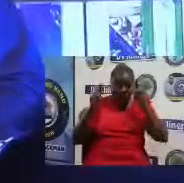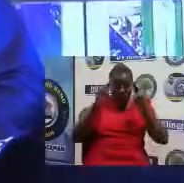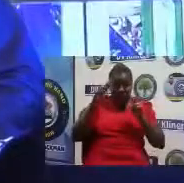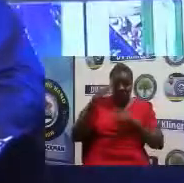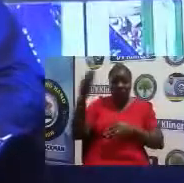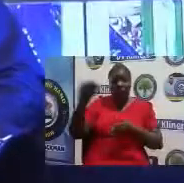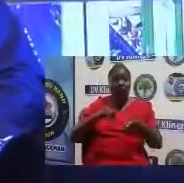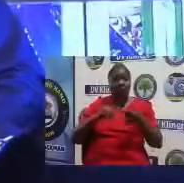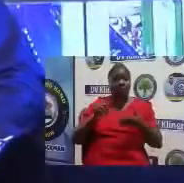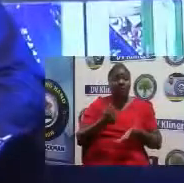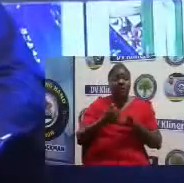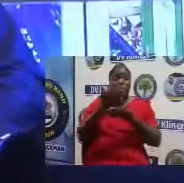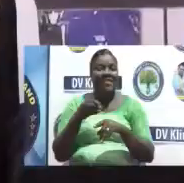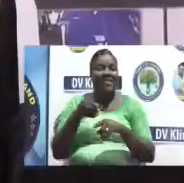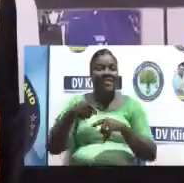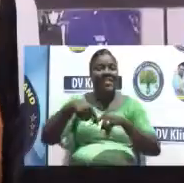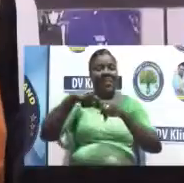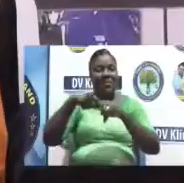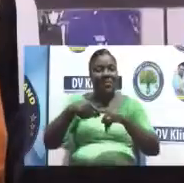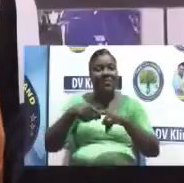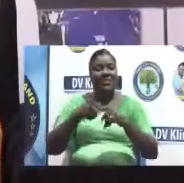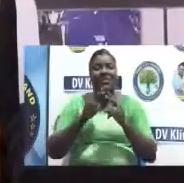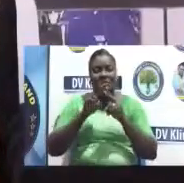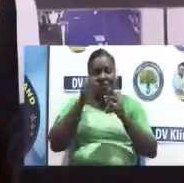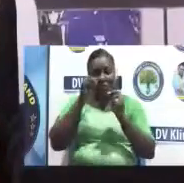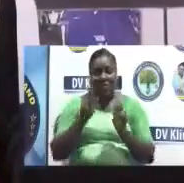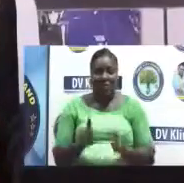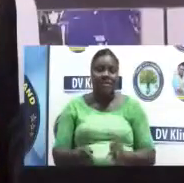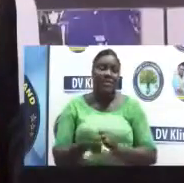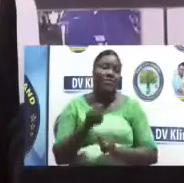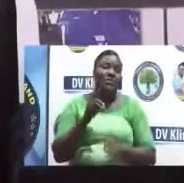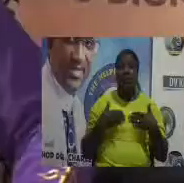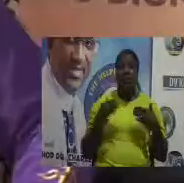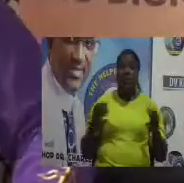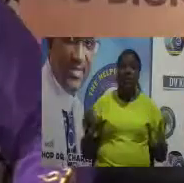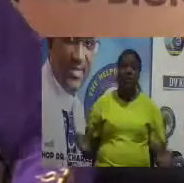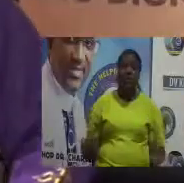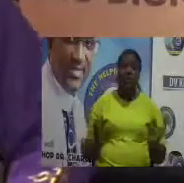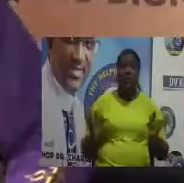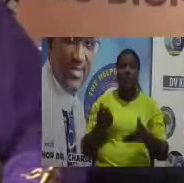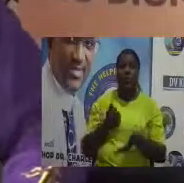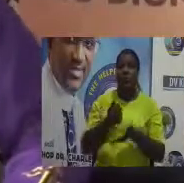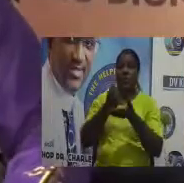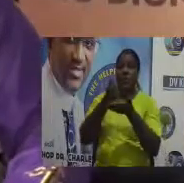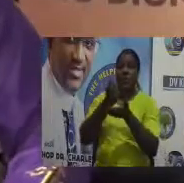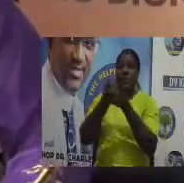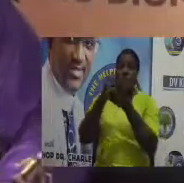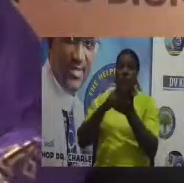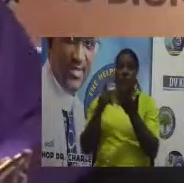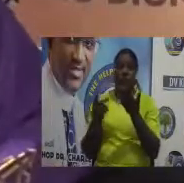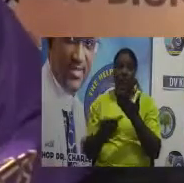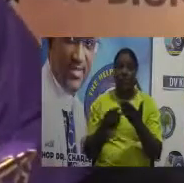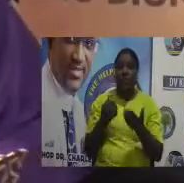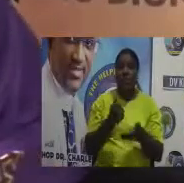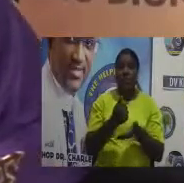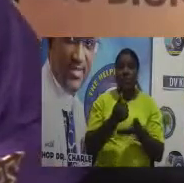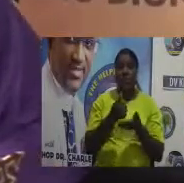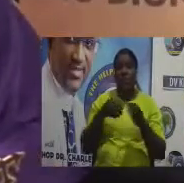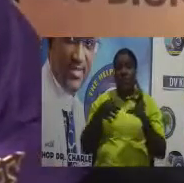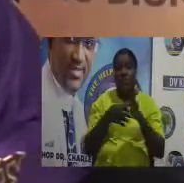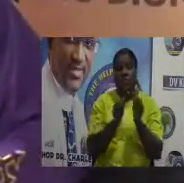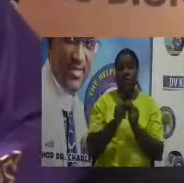Hello and welcome to the Helping Hand TV show. You are with me, the voice of Ability Channel for persons with disability. As you know, the Helping Hand is an initiative of the H4P